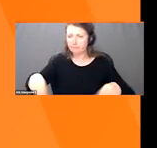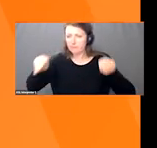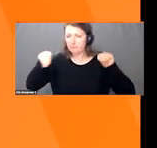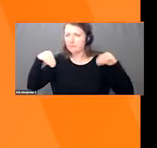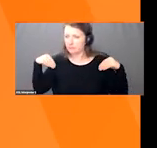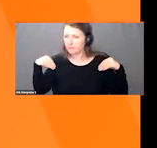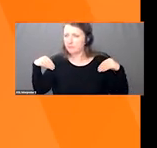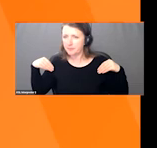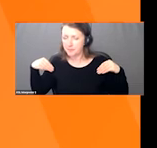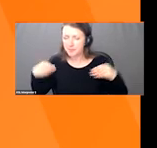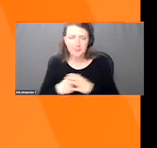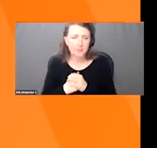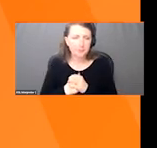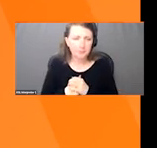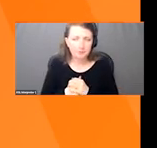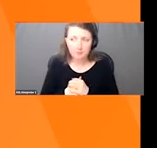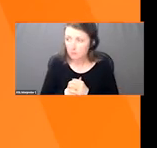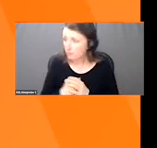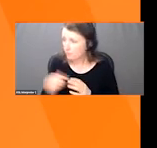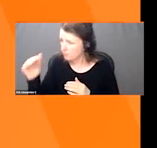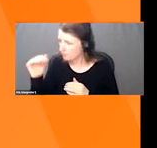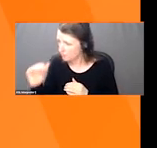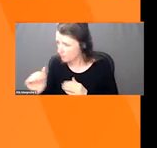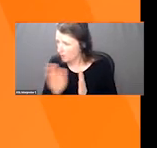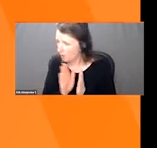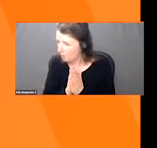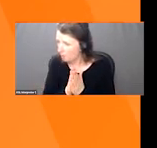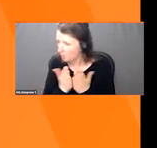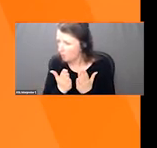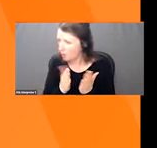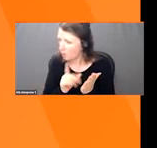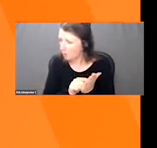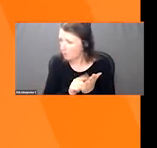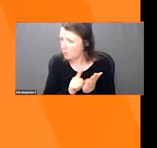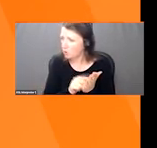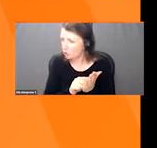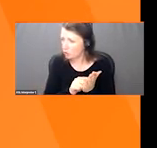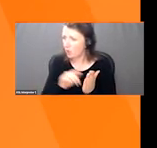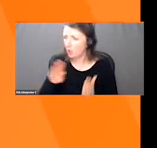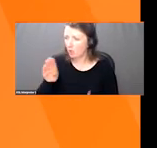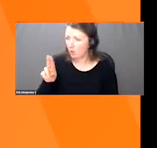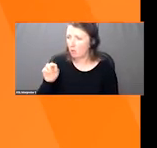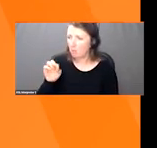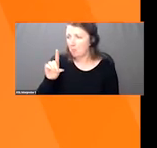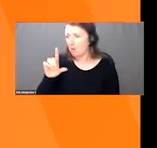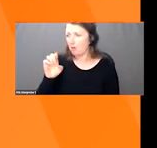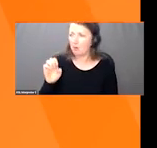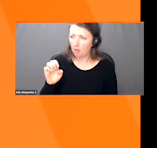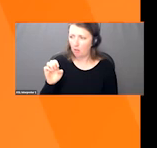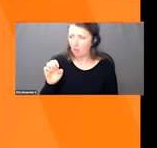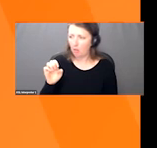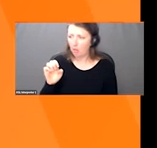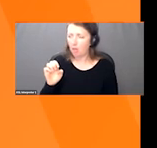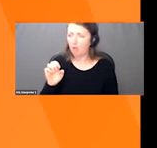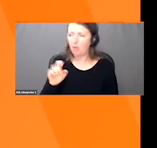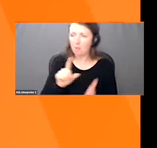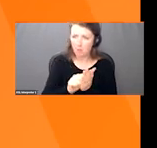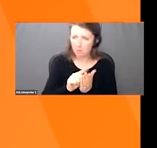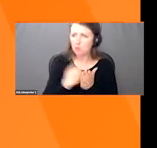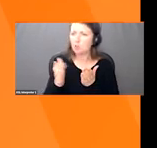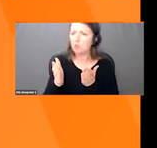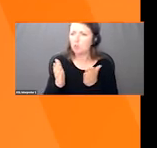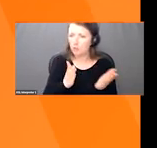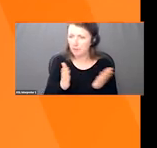Book publishing bundle of publishing. Yes. Yeah, absolutely. So if you were to bundle, so like book publishing, and if you were